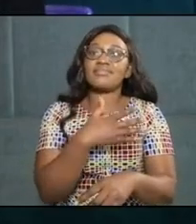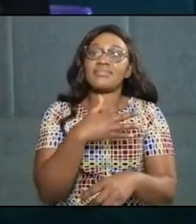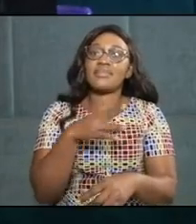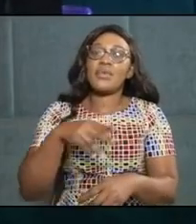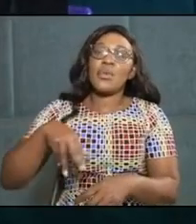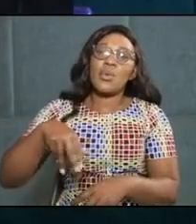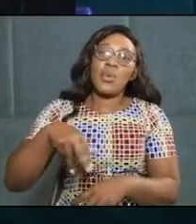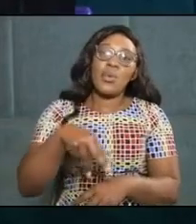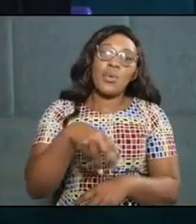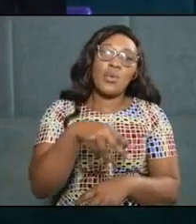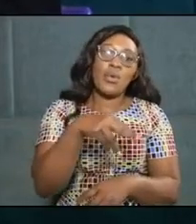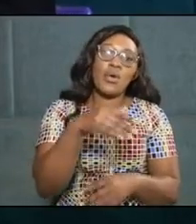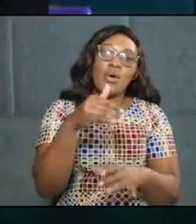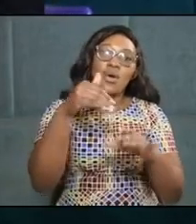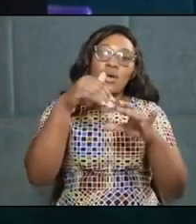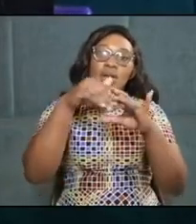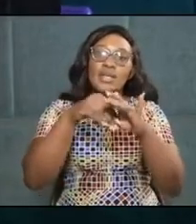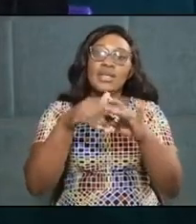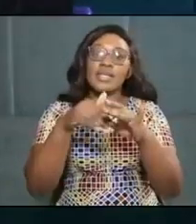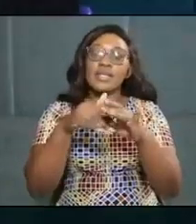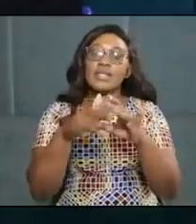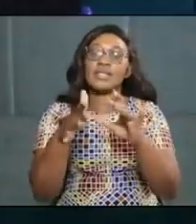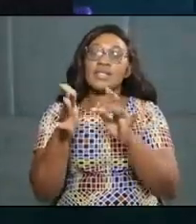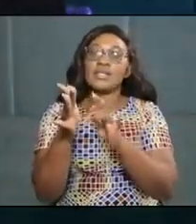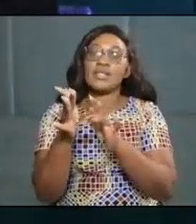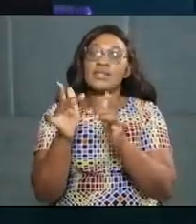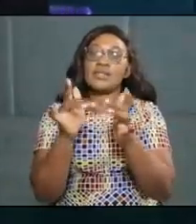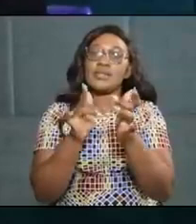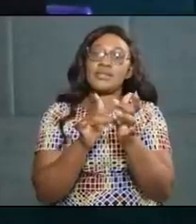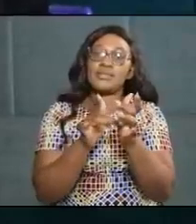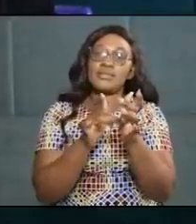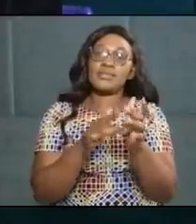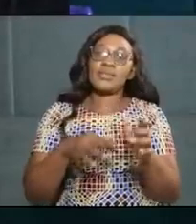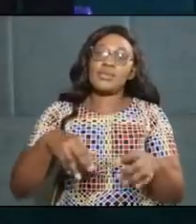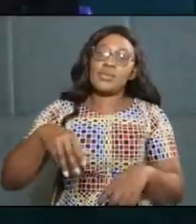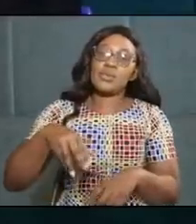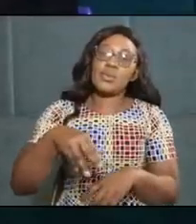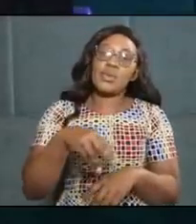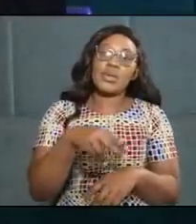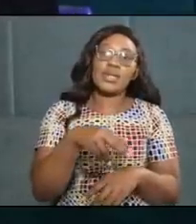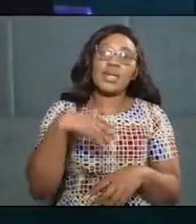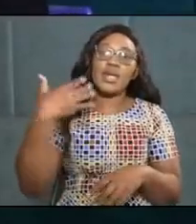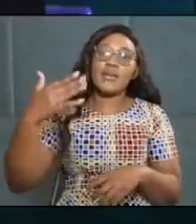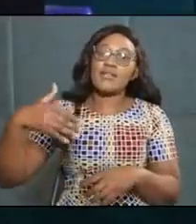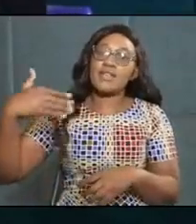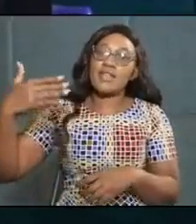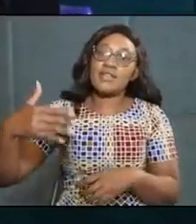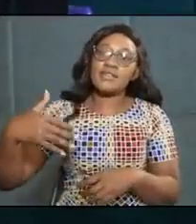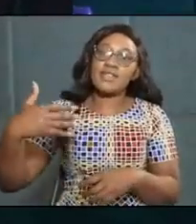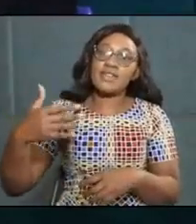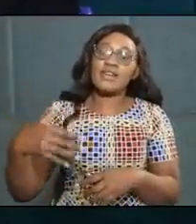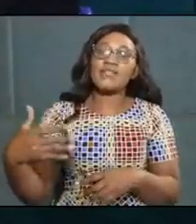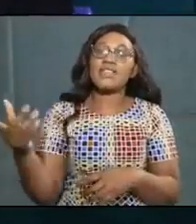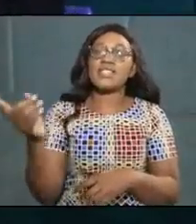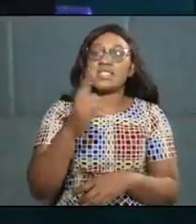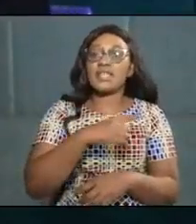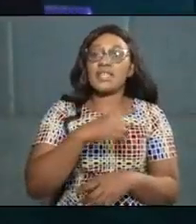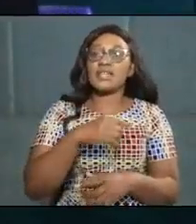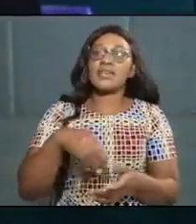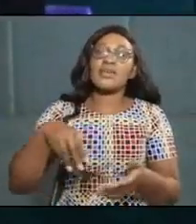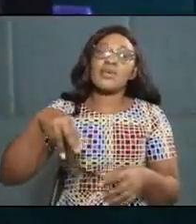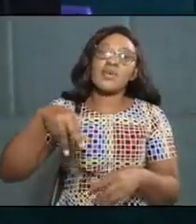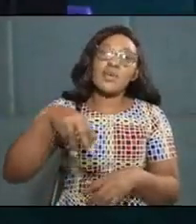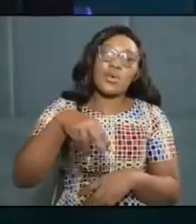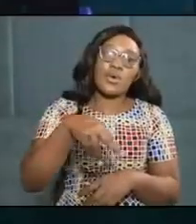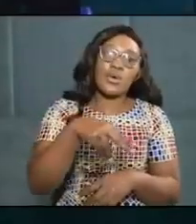Walking with Jesus, walking every day, all along the way, for I am